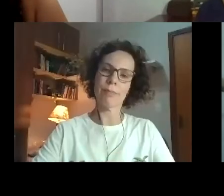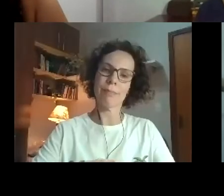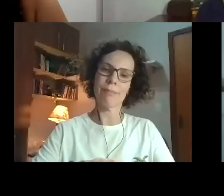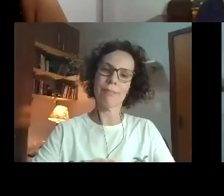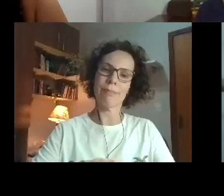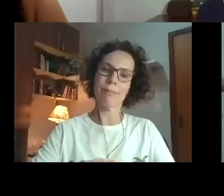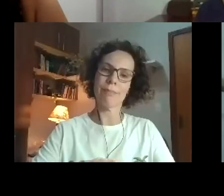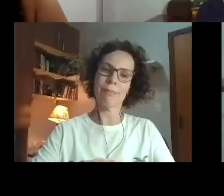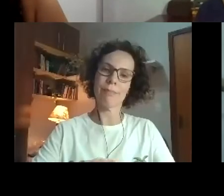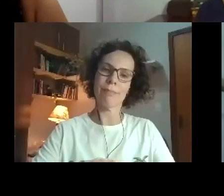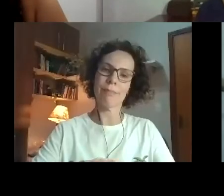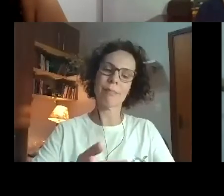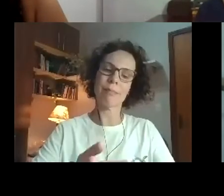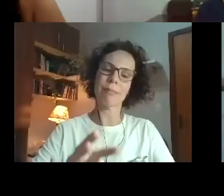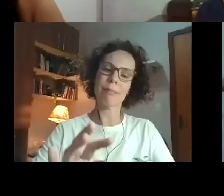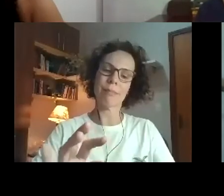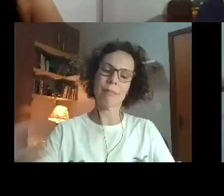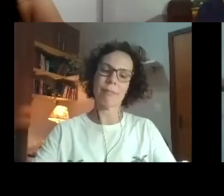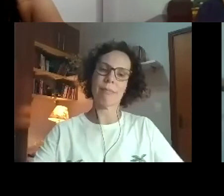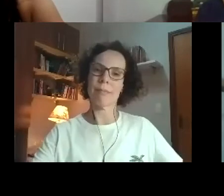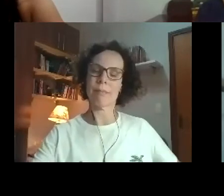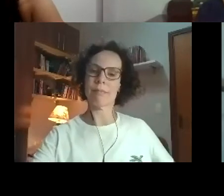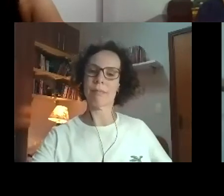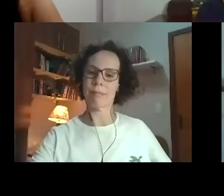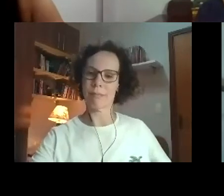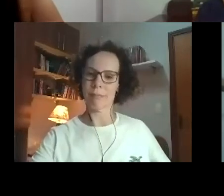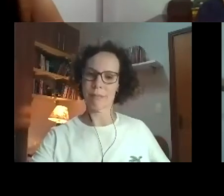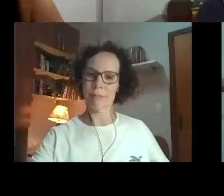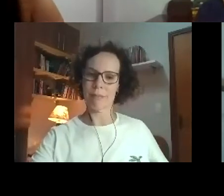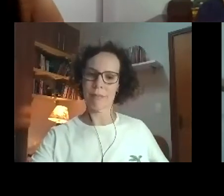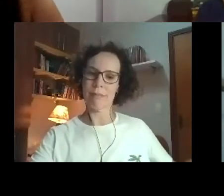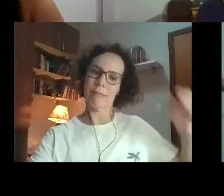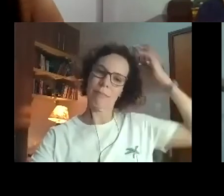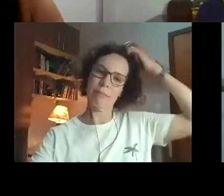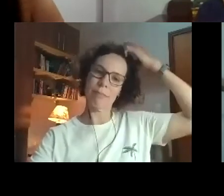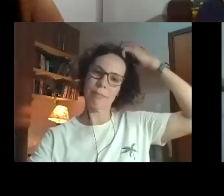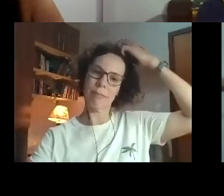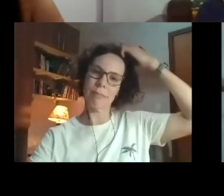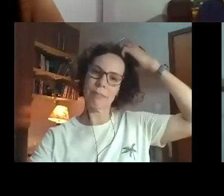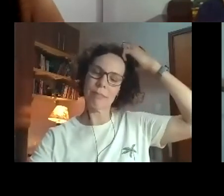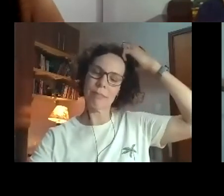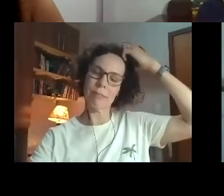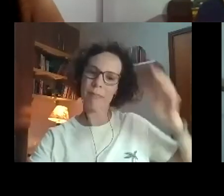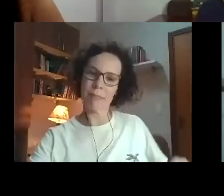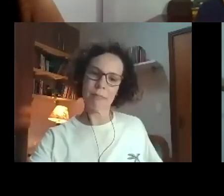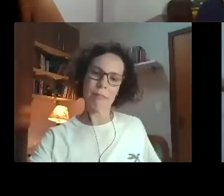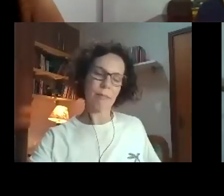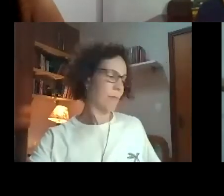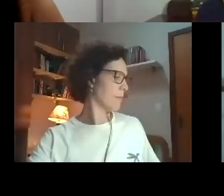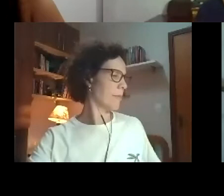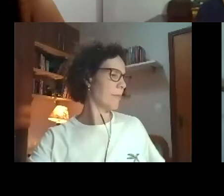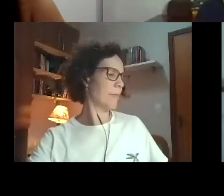exactly it. Yes, thank you. Thank you, Paul. So can you make your question? Yes. So Andy, the question I had was about